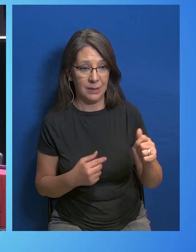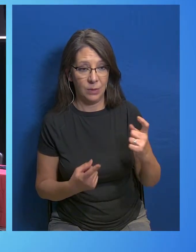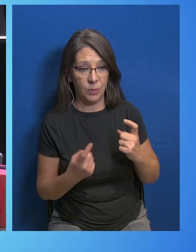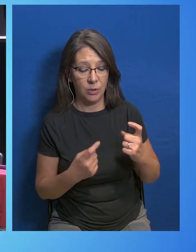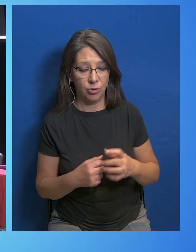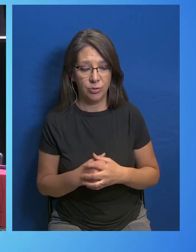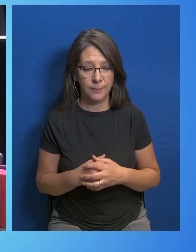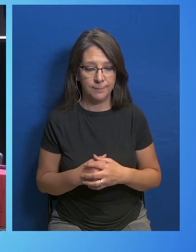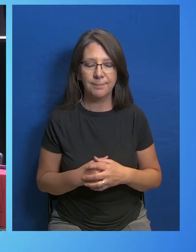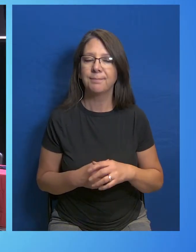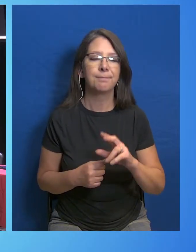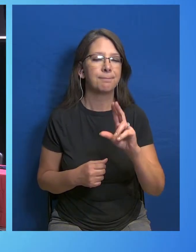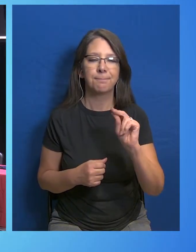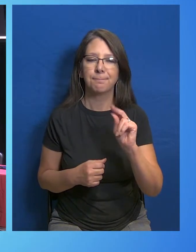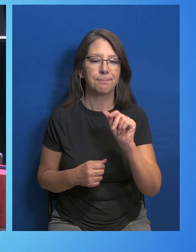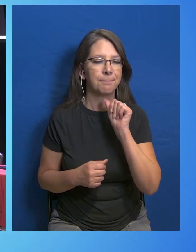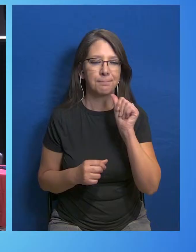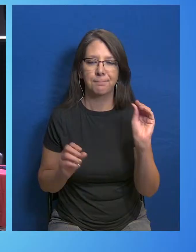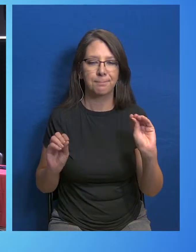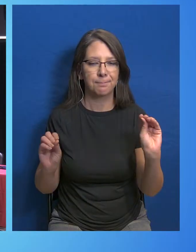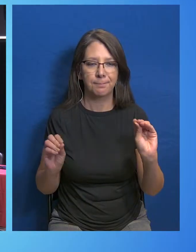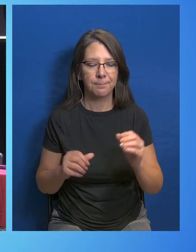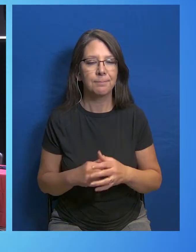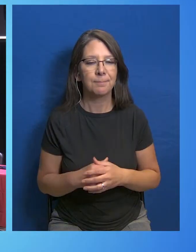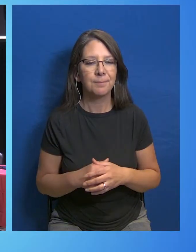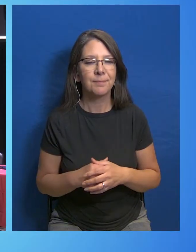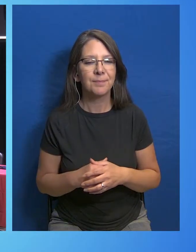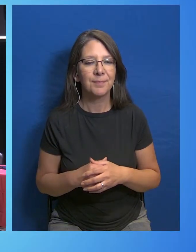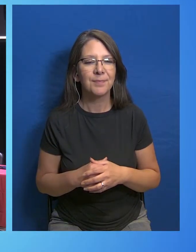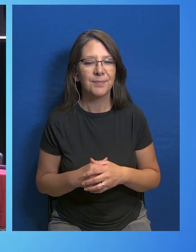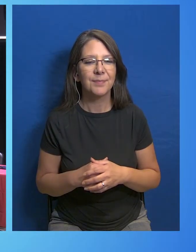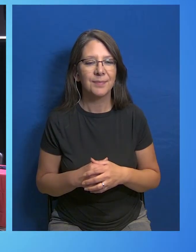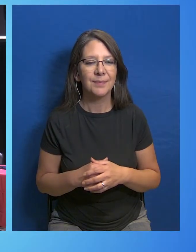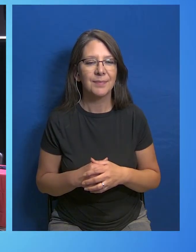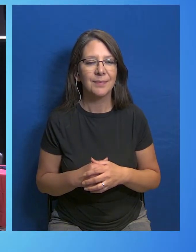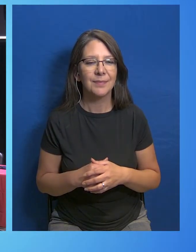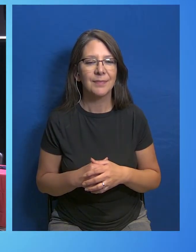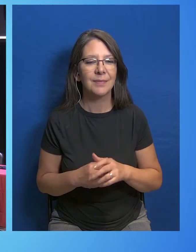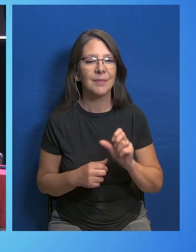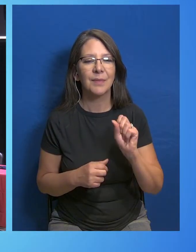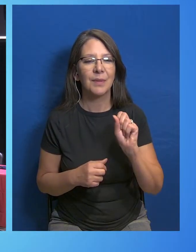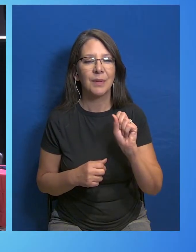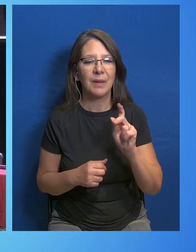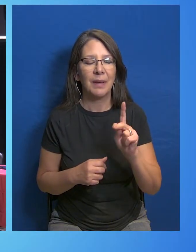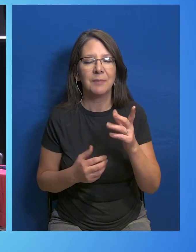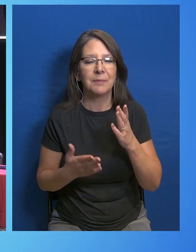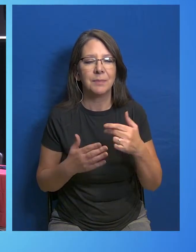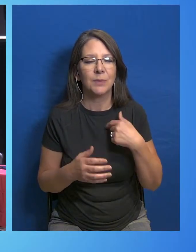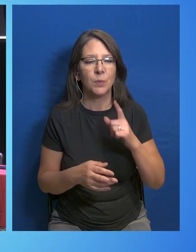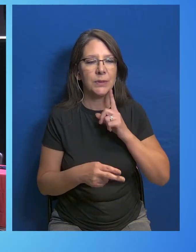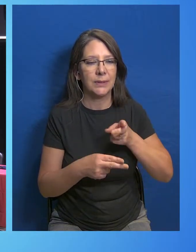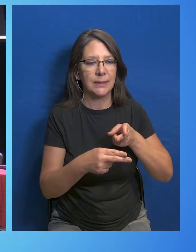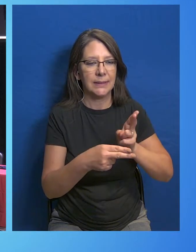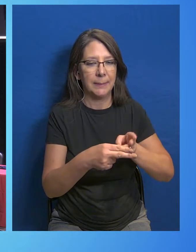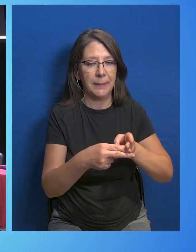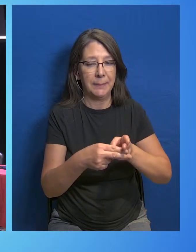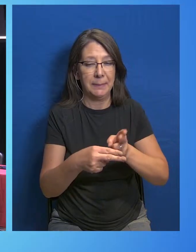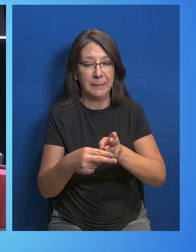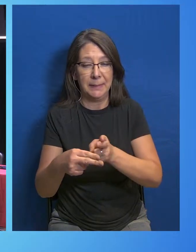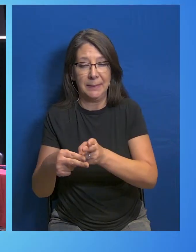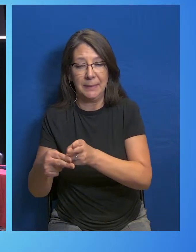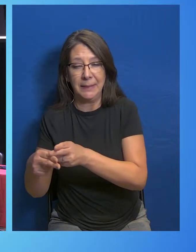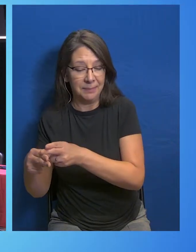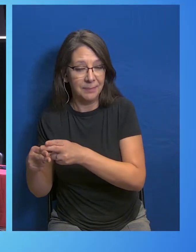No, I do not. Thank you. We're going to try and do just name everybody so we can go through and make sure everyone's getting